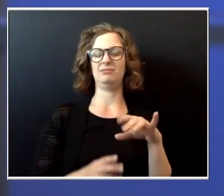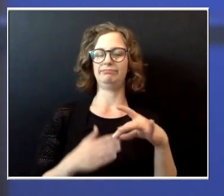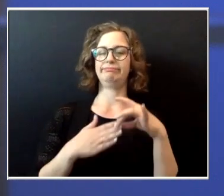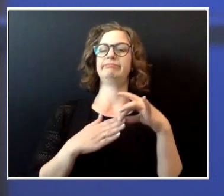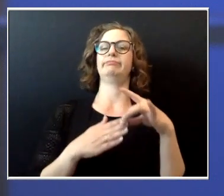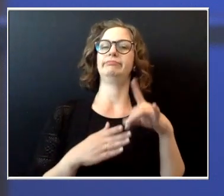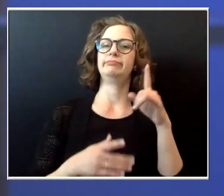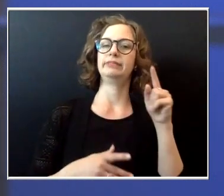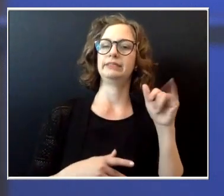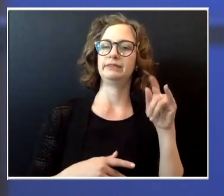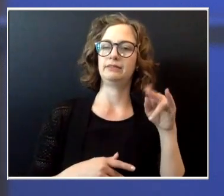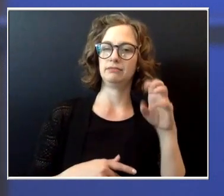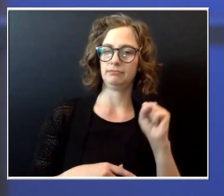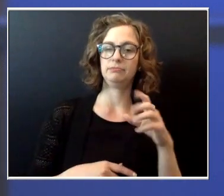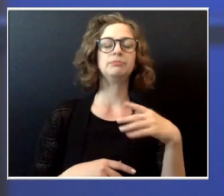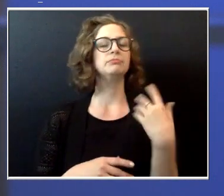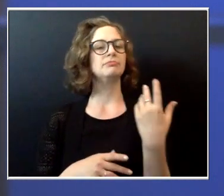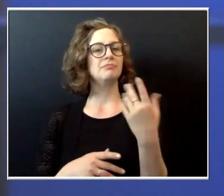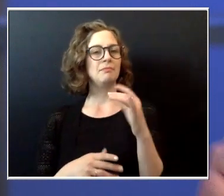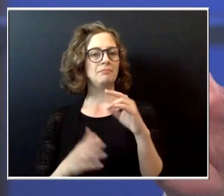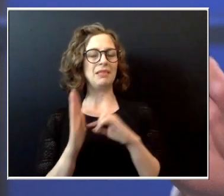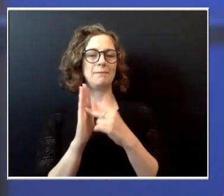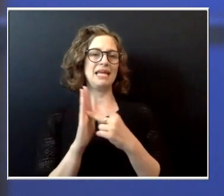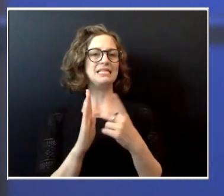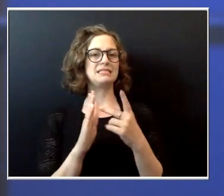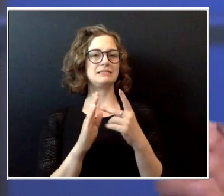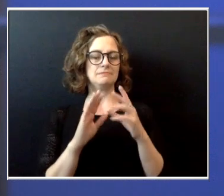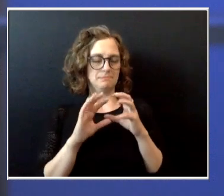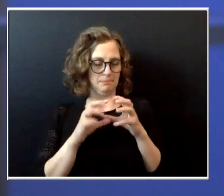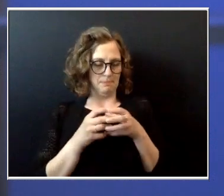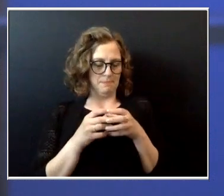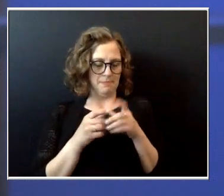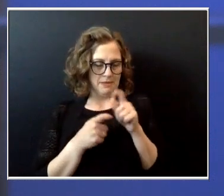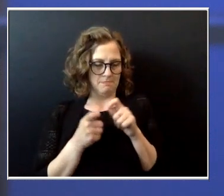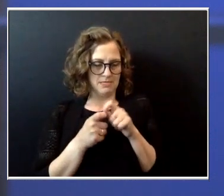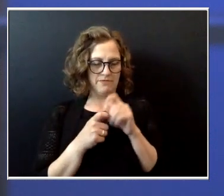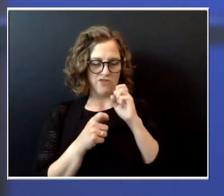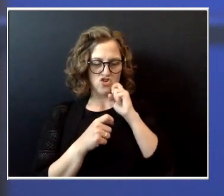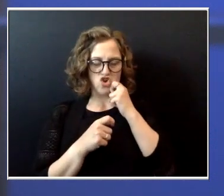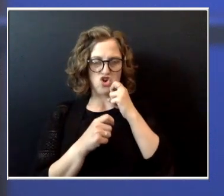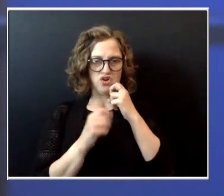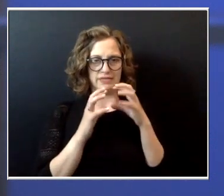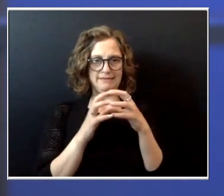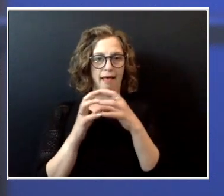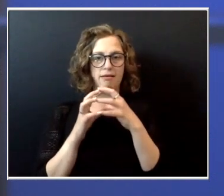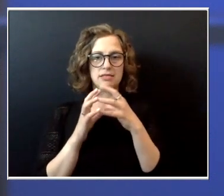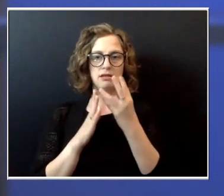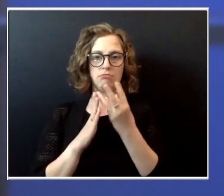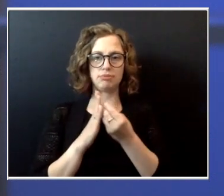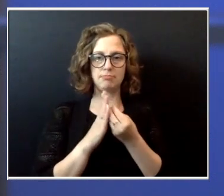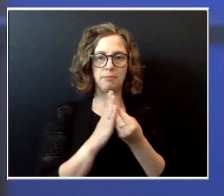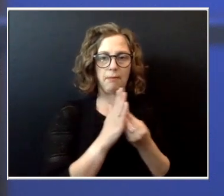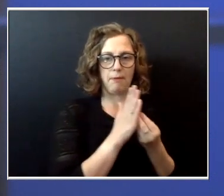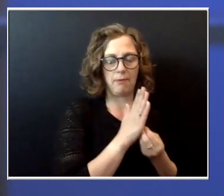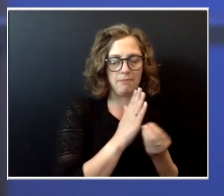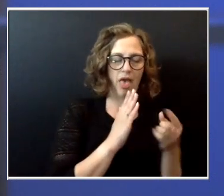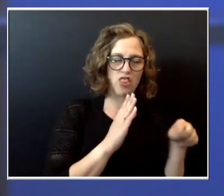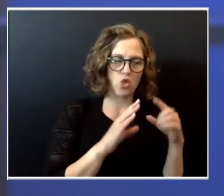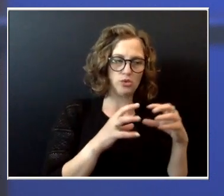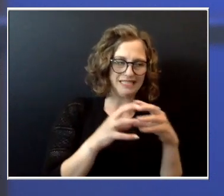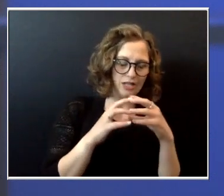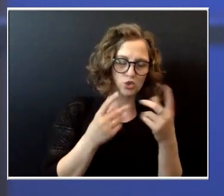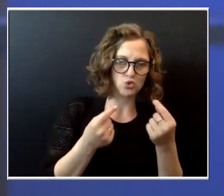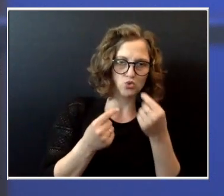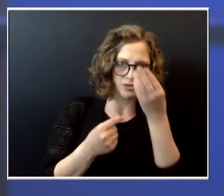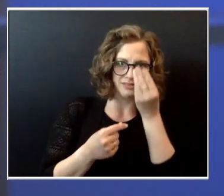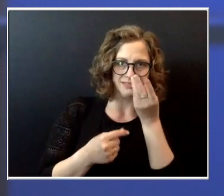nerve cells that allow you to tell how sound is getting louder and allow you to hear in background noise. And there's lots of clinical